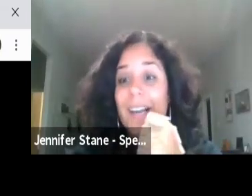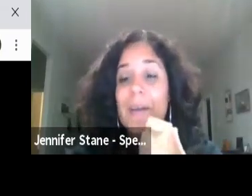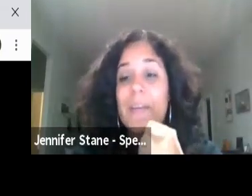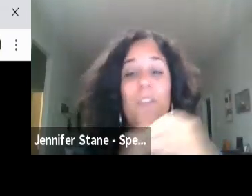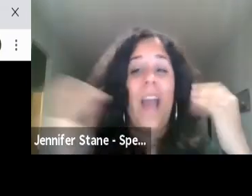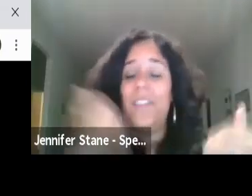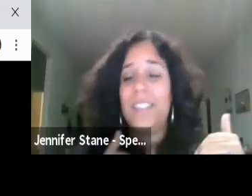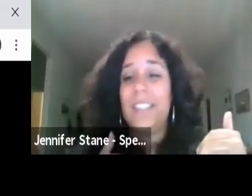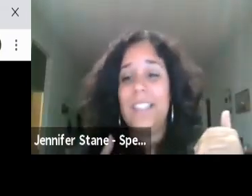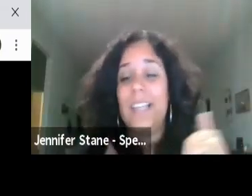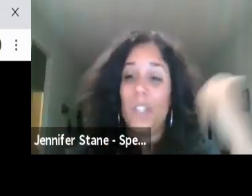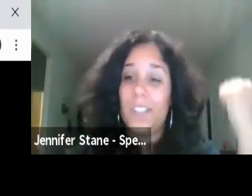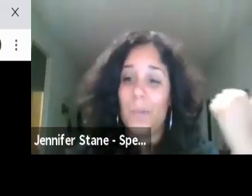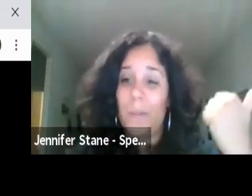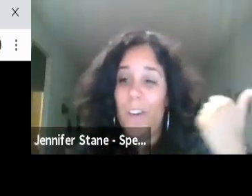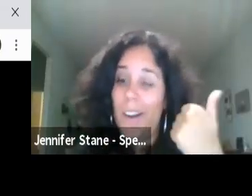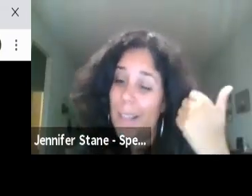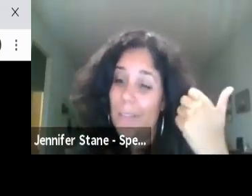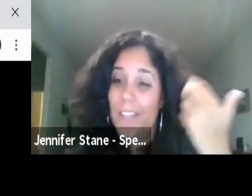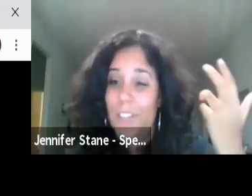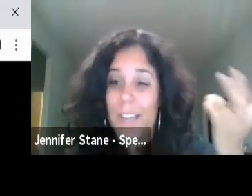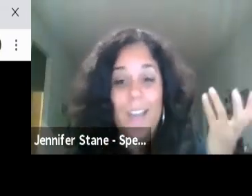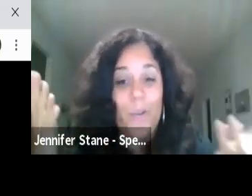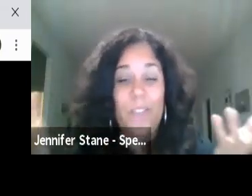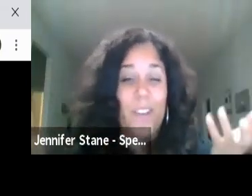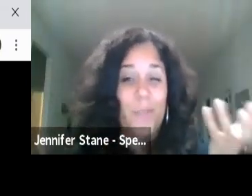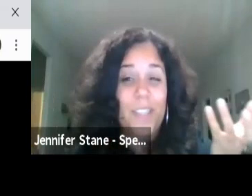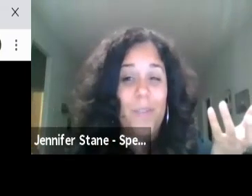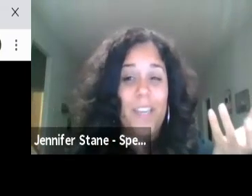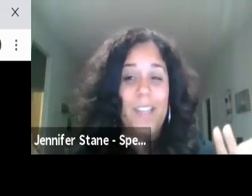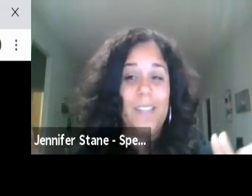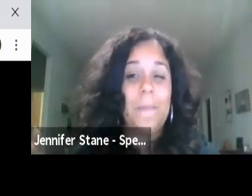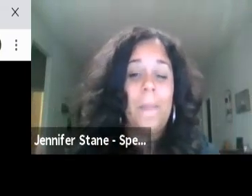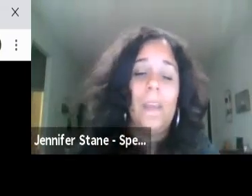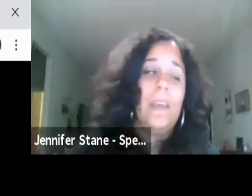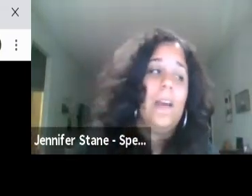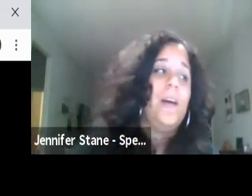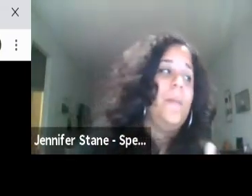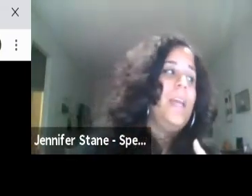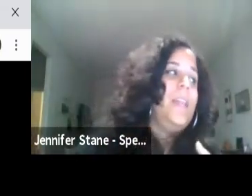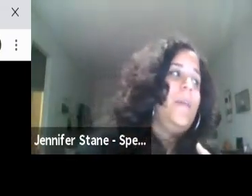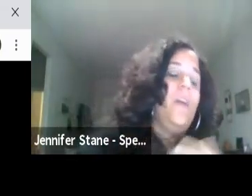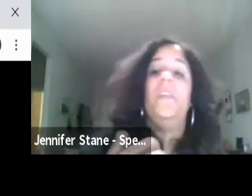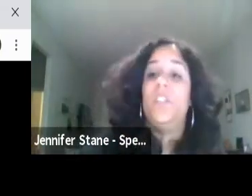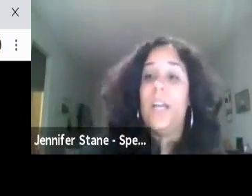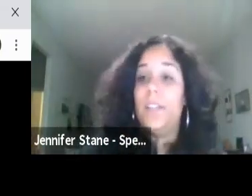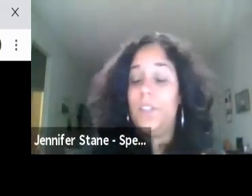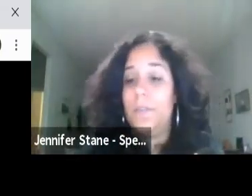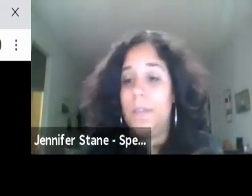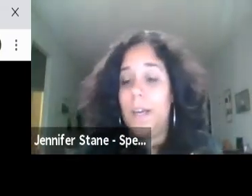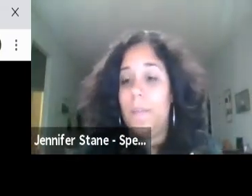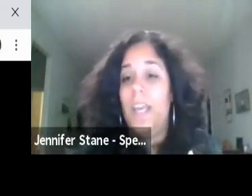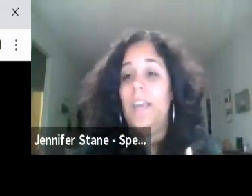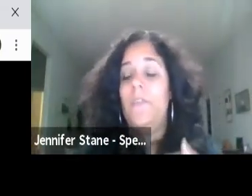already, and if you haven't attended, I just did a webinar, I think that was yesterday, who even knows what day of the week it is, about the fitness